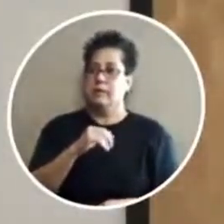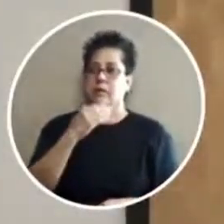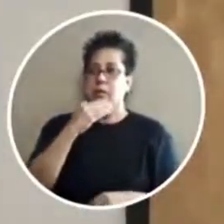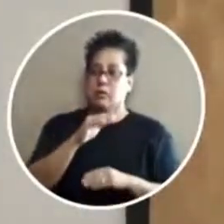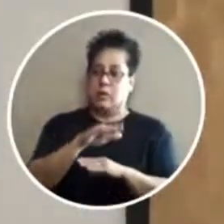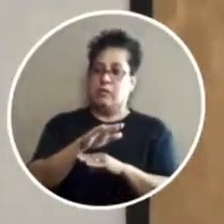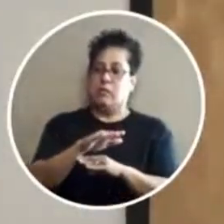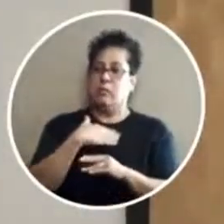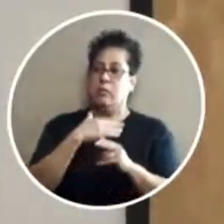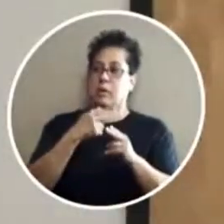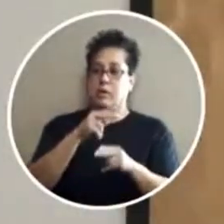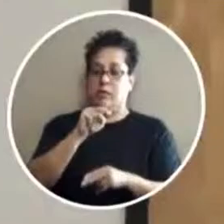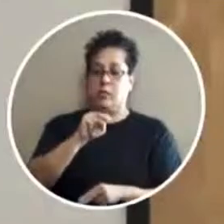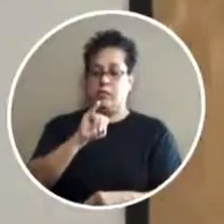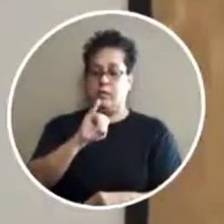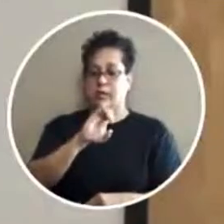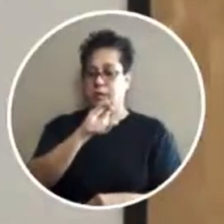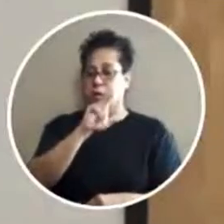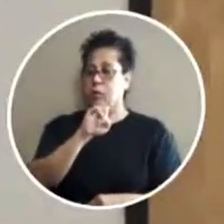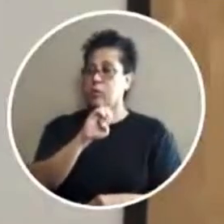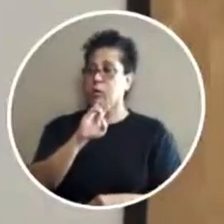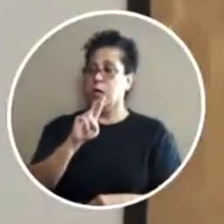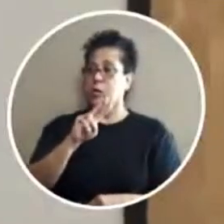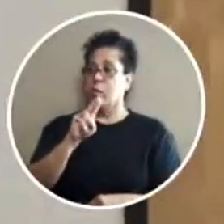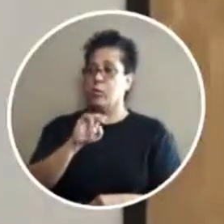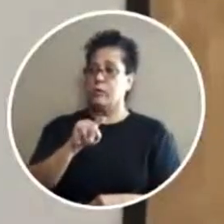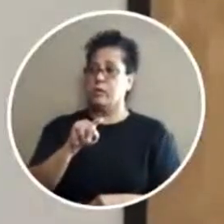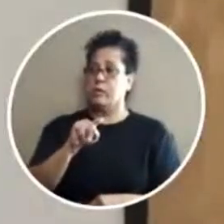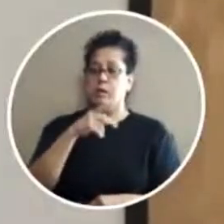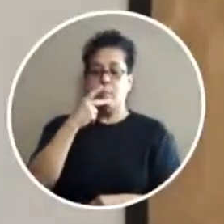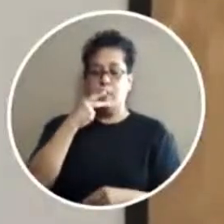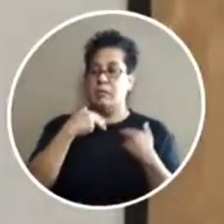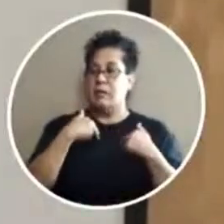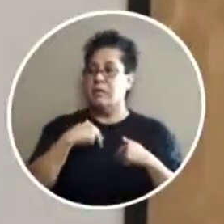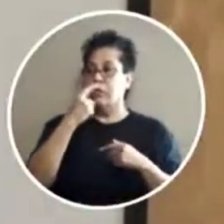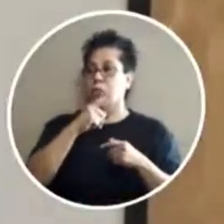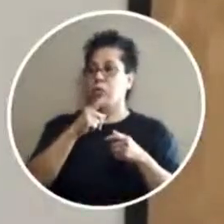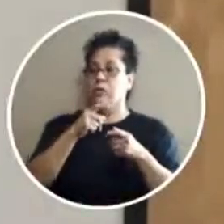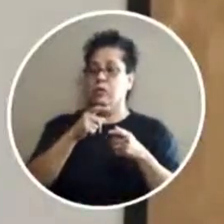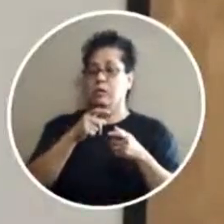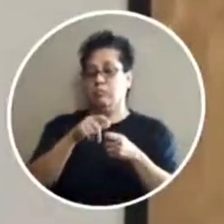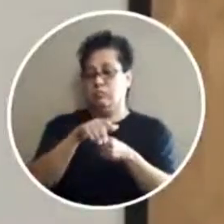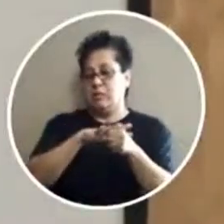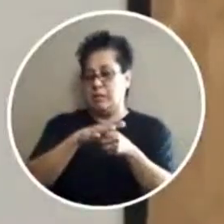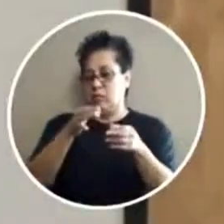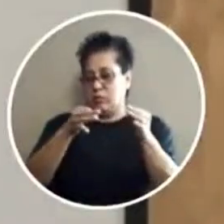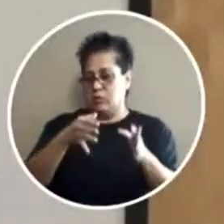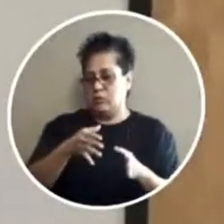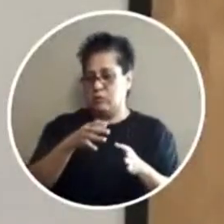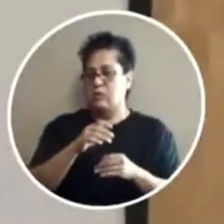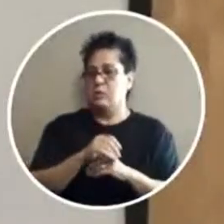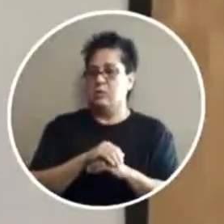Good afternoon. My name is Nicole Reese. I'm the Public Policy Analyst for County Judge Ricardo Samaniego.